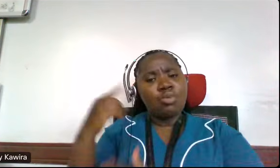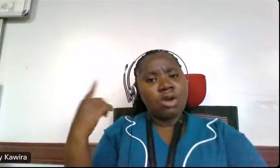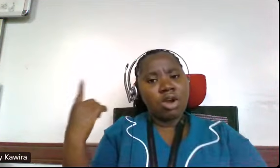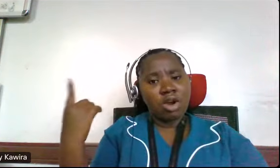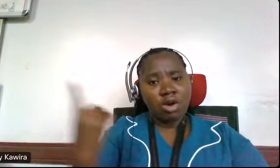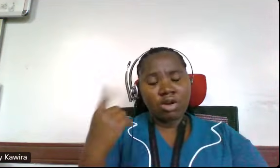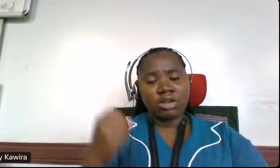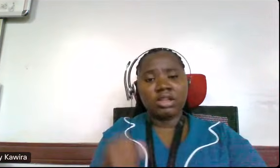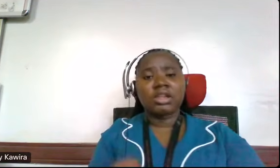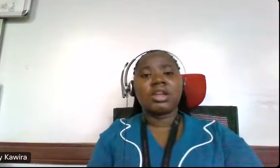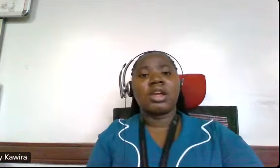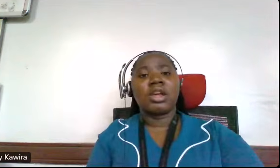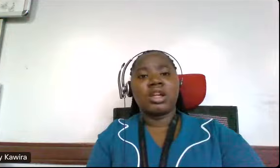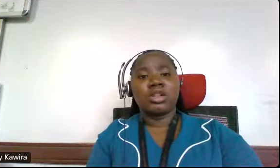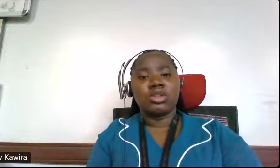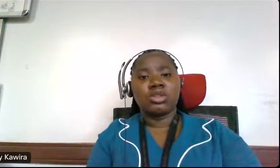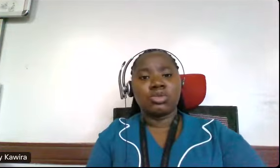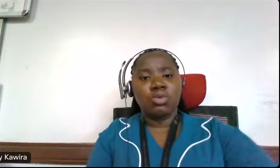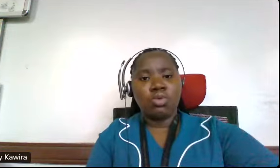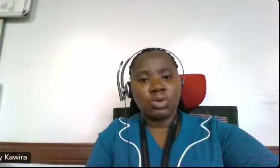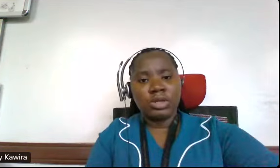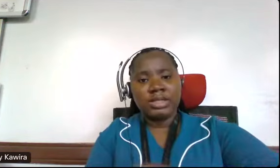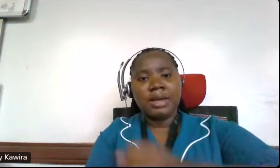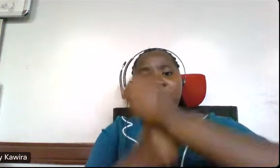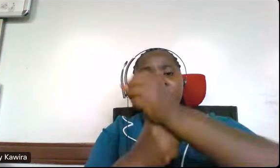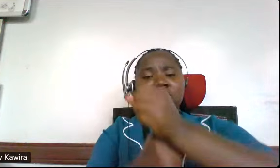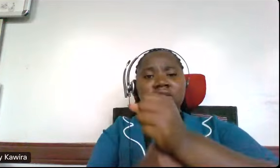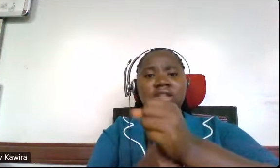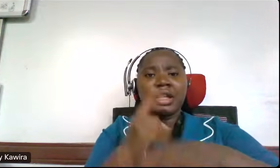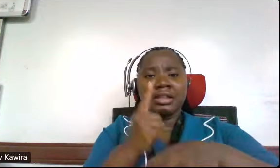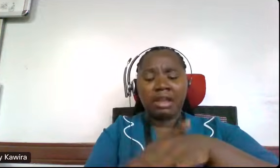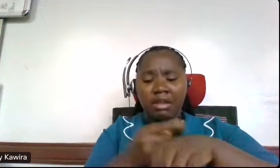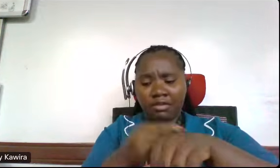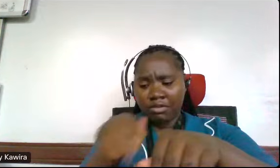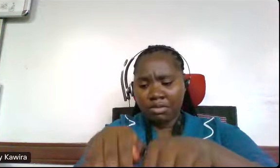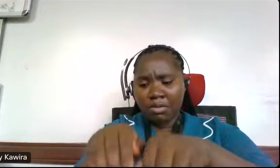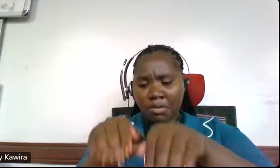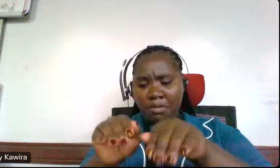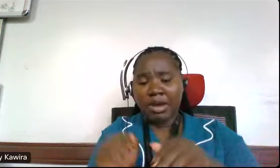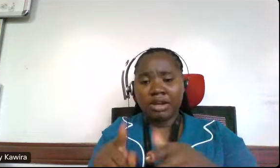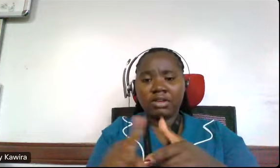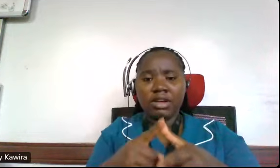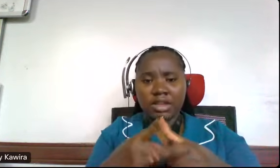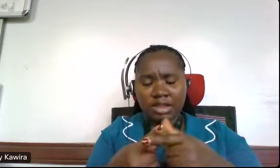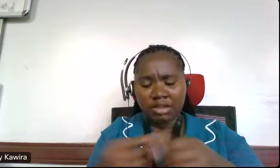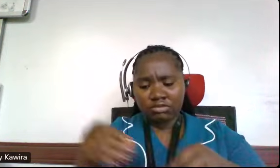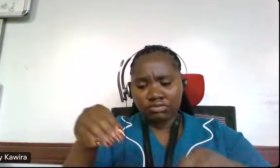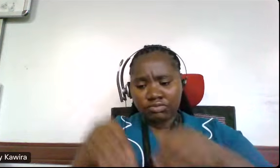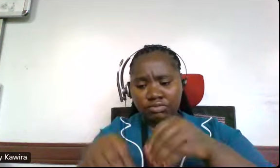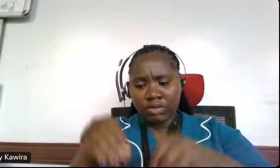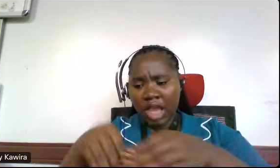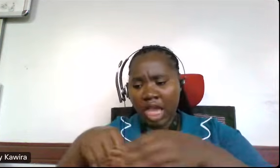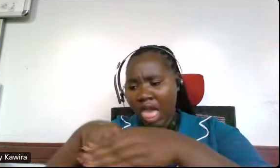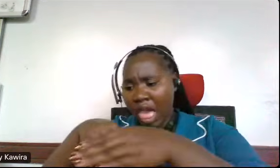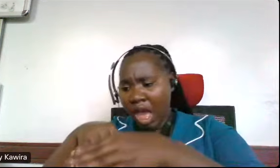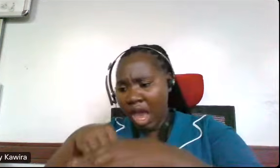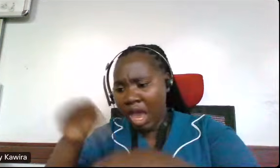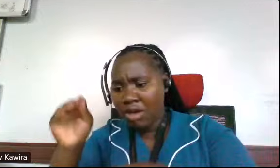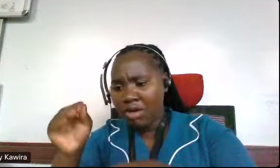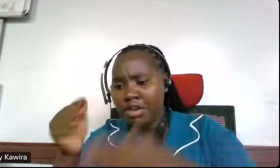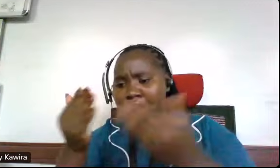helping during bereavement, and out of what you contribute, maybe